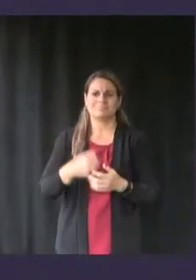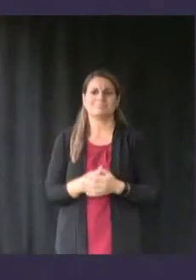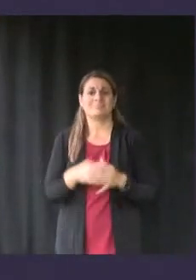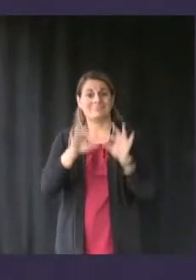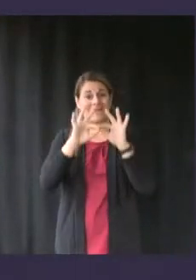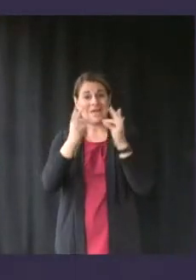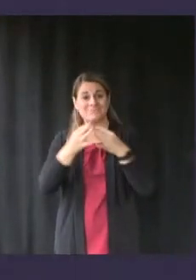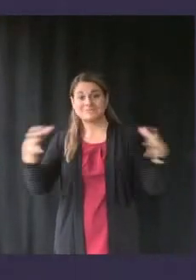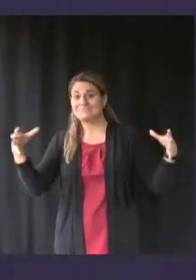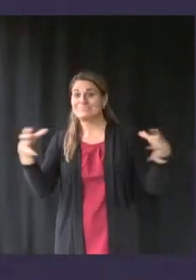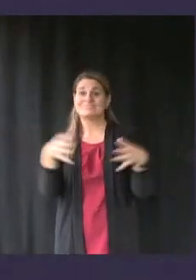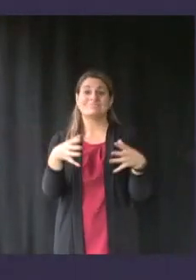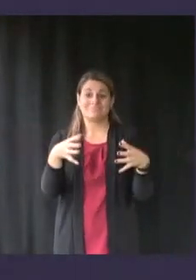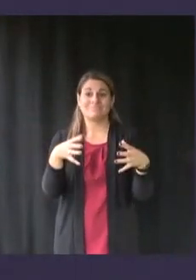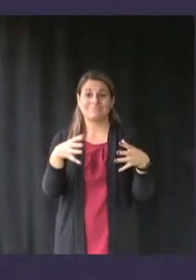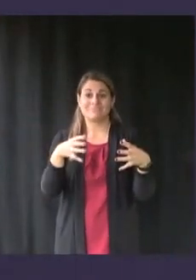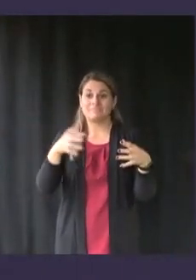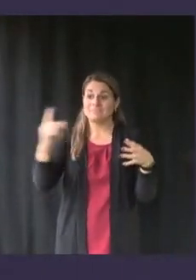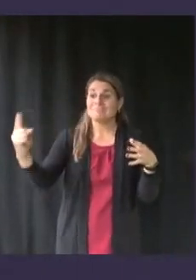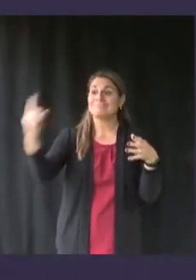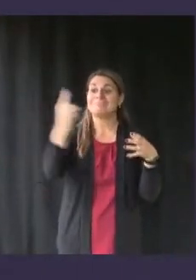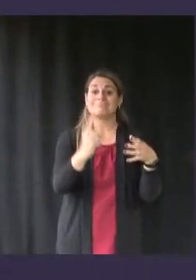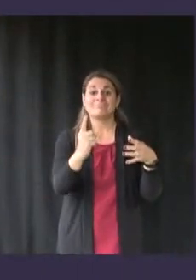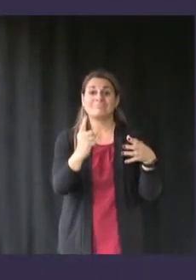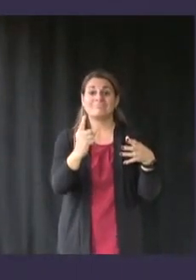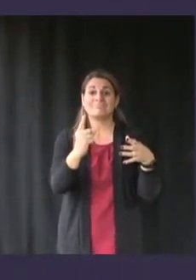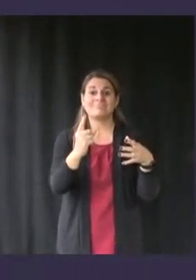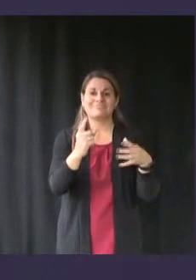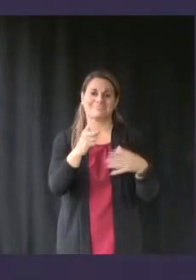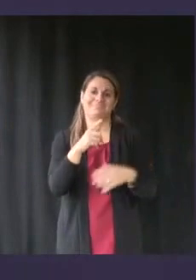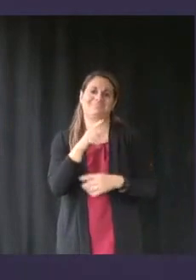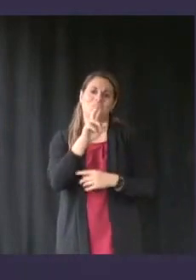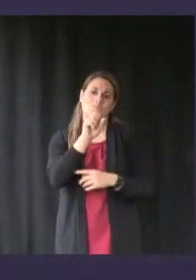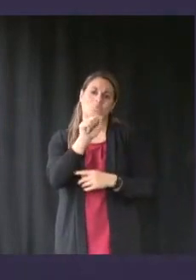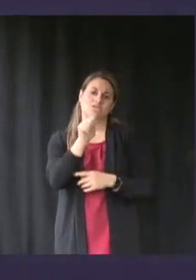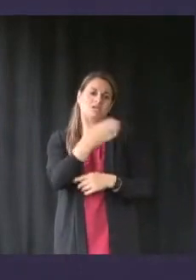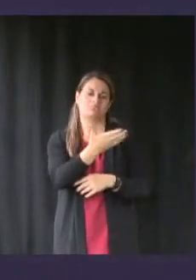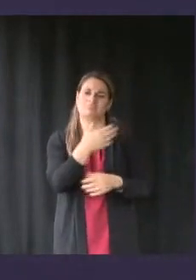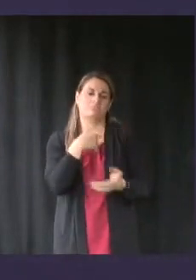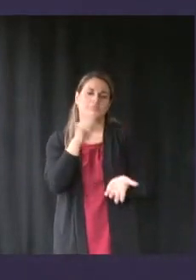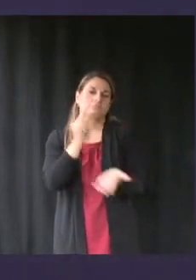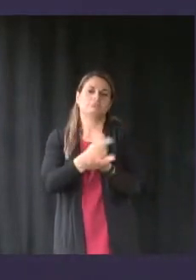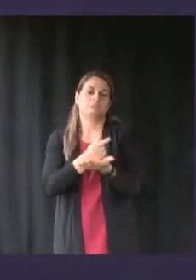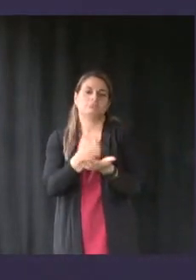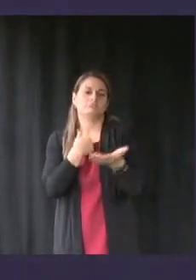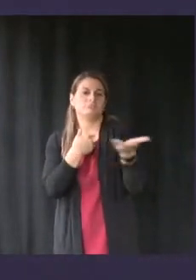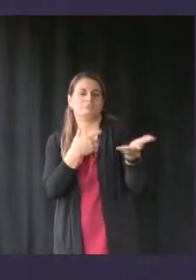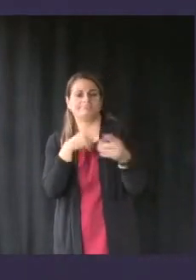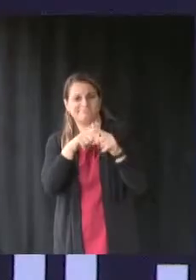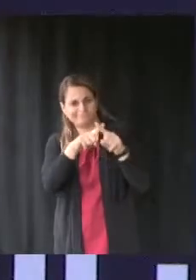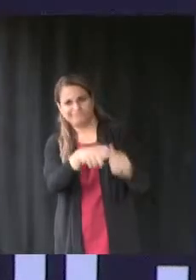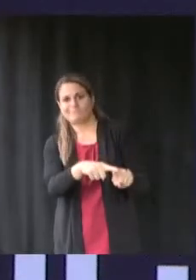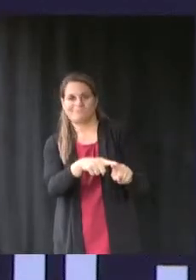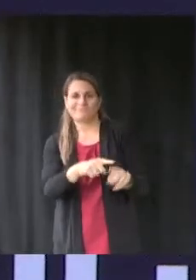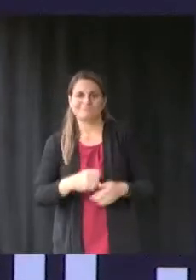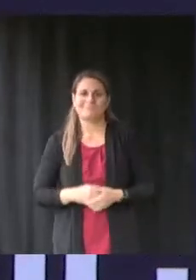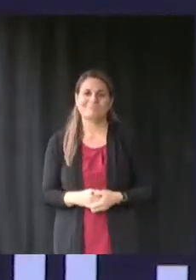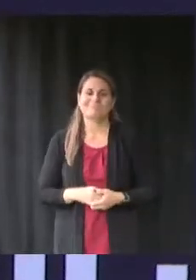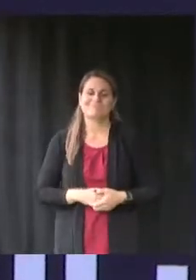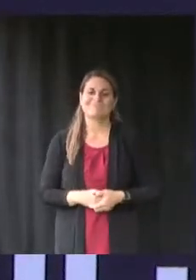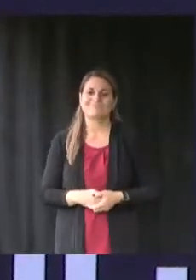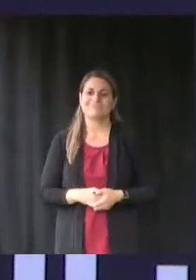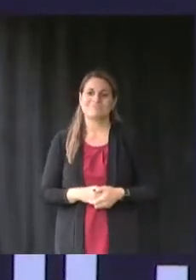add to that family, the name would be Rosa Deloro. So thank you, dear friend, for everything you do every single day. It's wonderful.